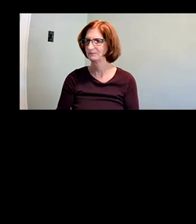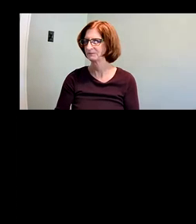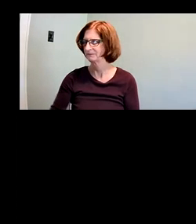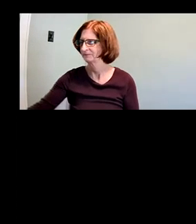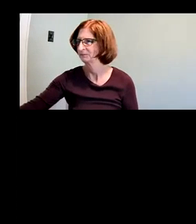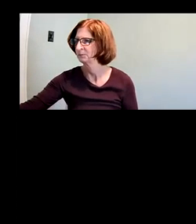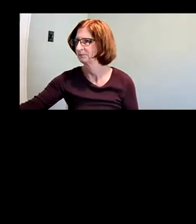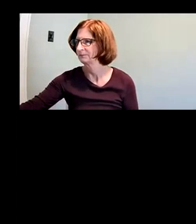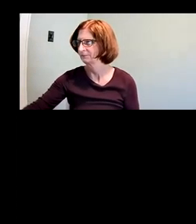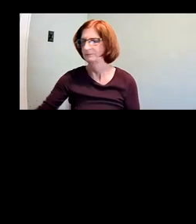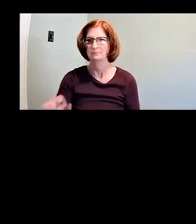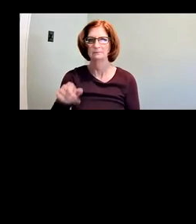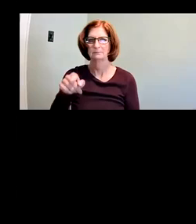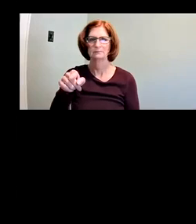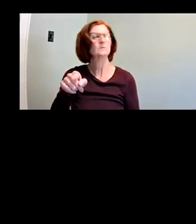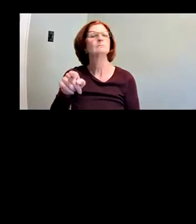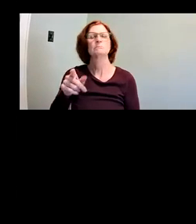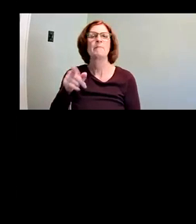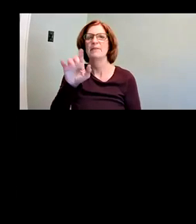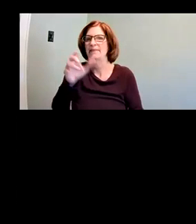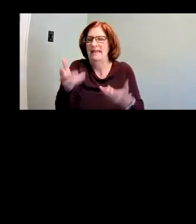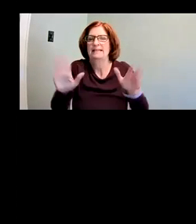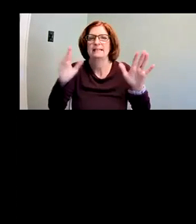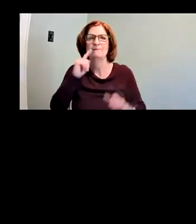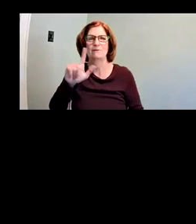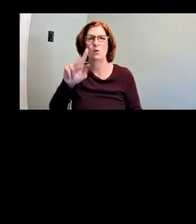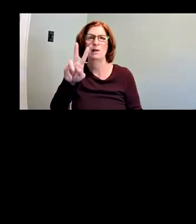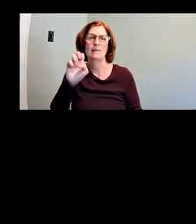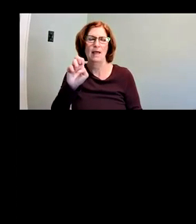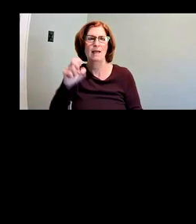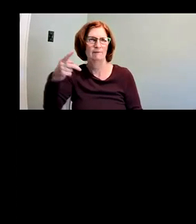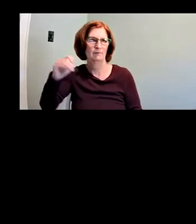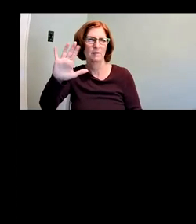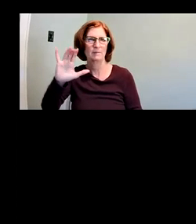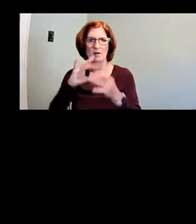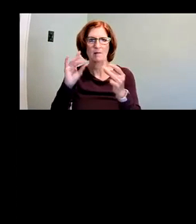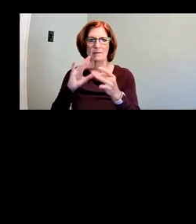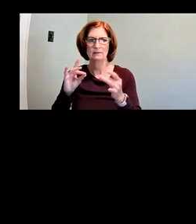That was all that registered for public for live public comment. Okay. And are there no other